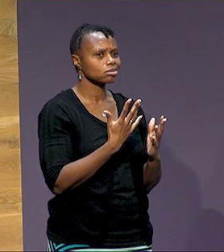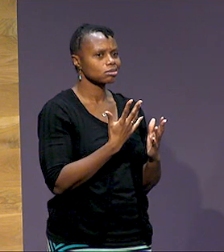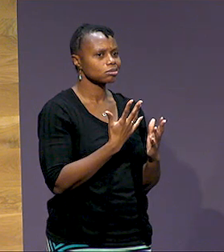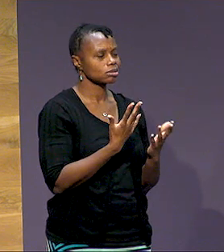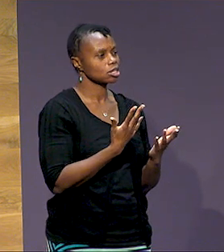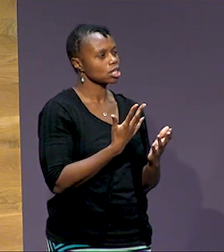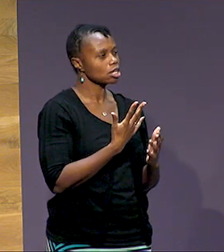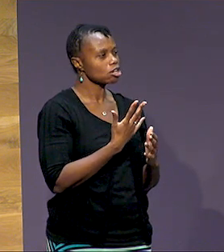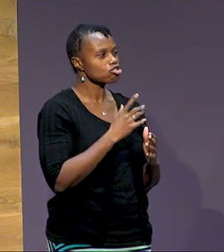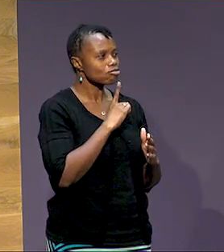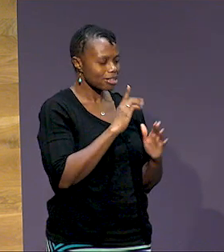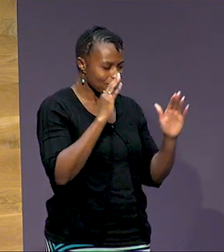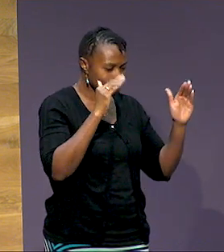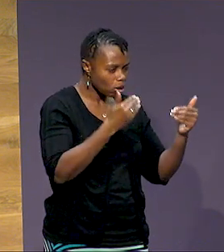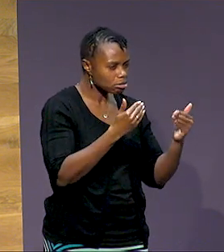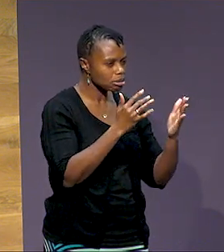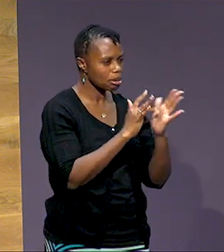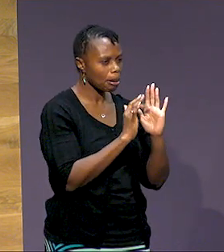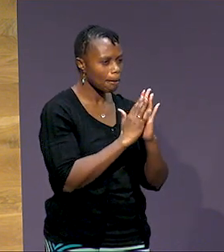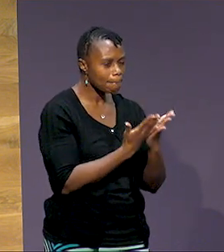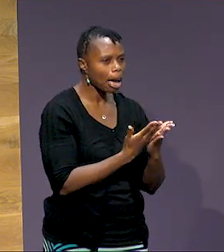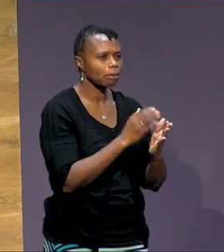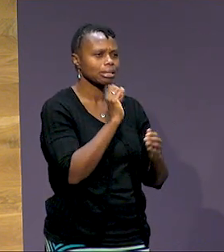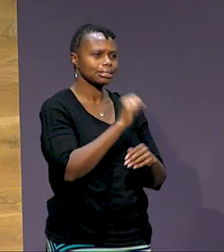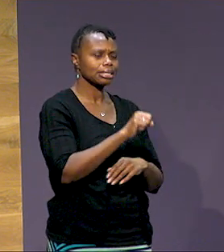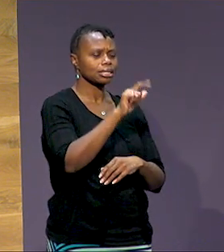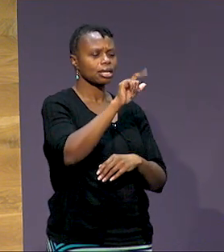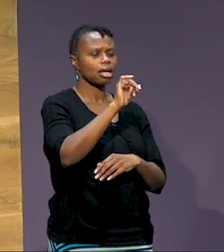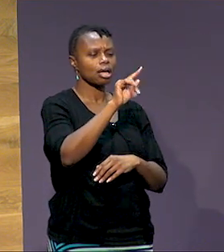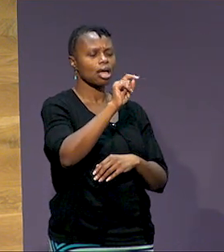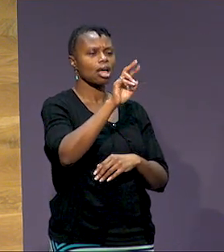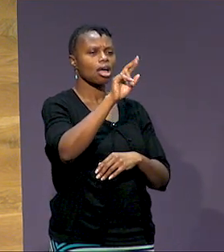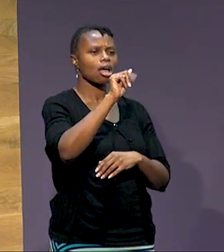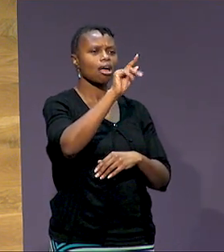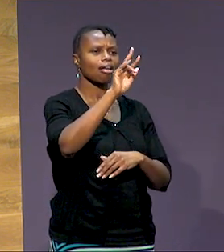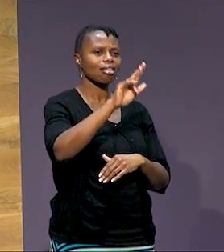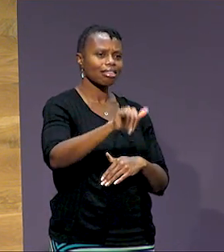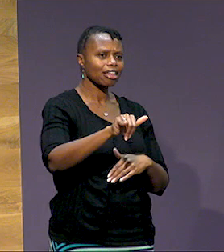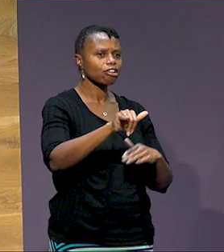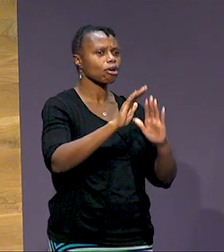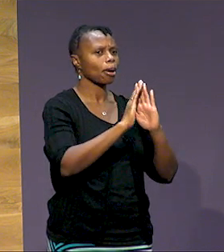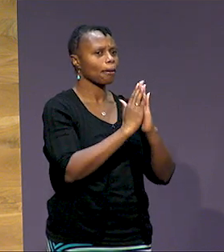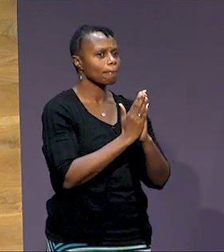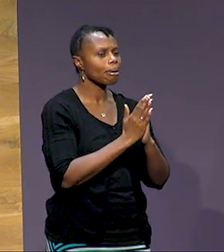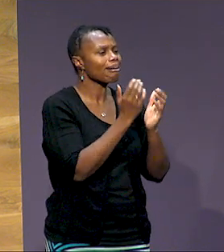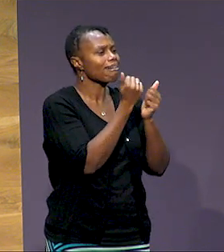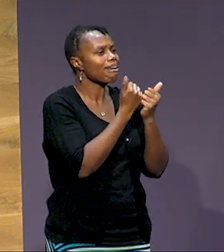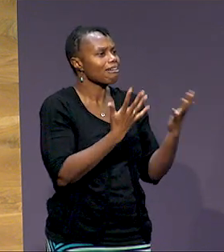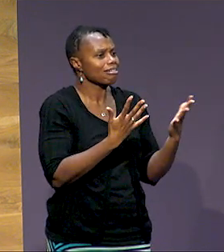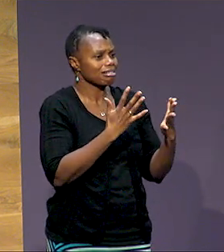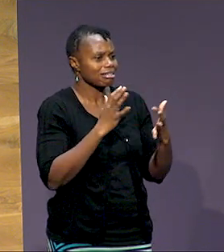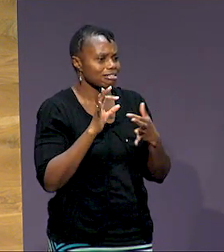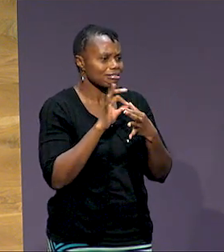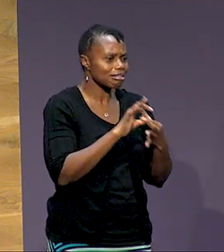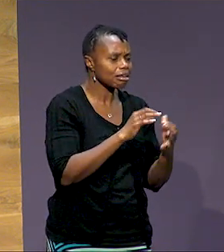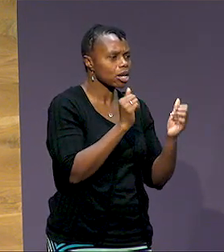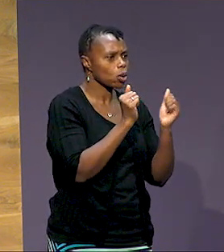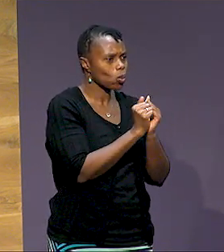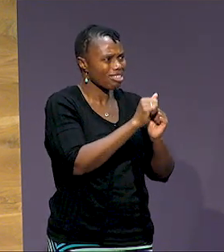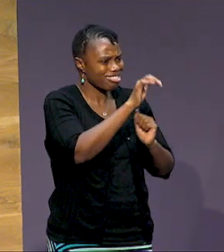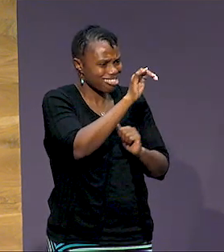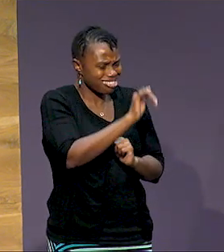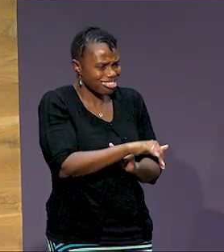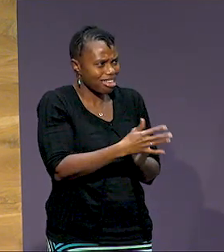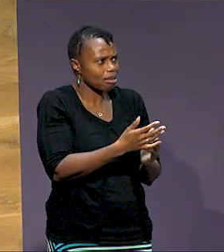Bible as a literary book, not just as a whole, but how each of the pieces contributed to a literary unity. And so a